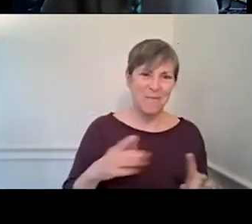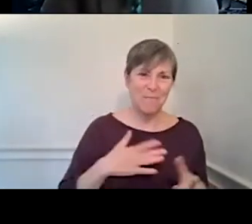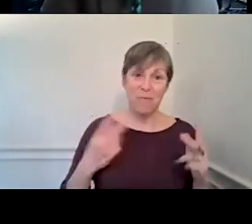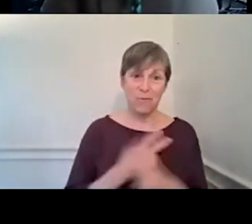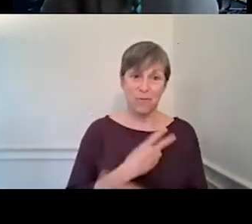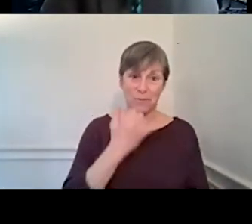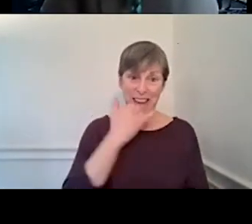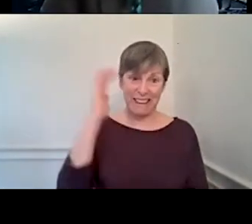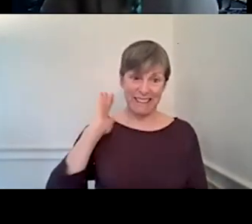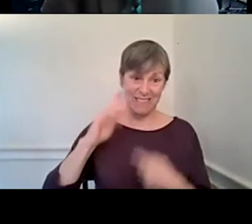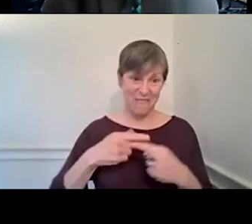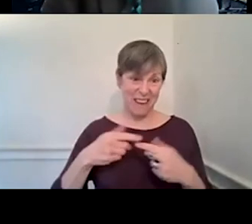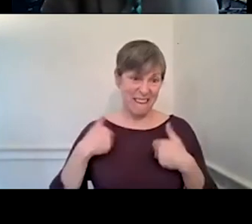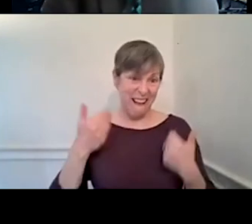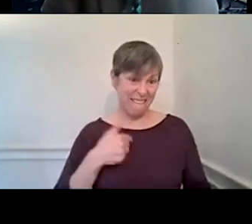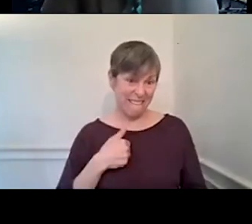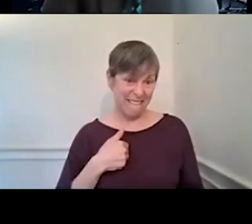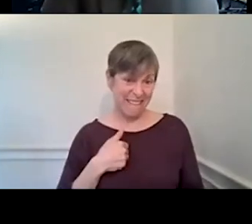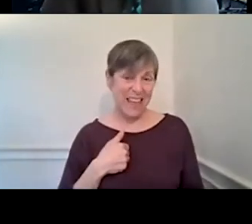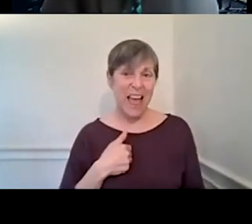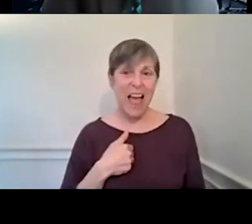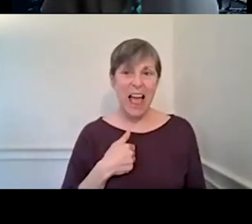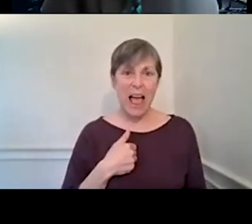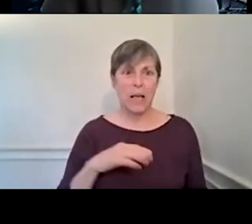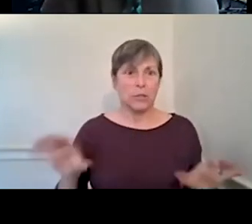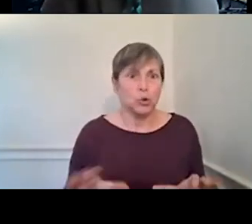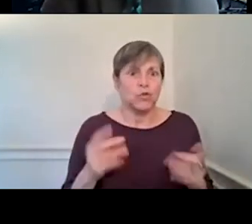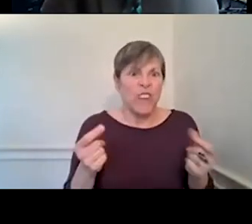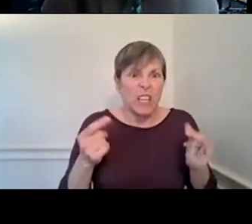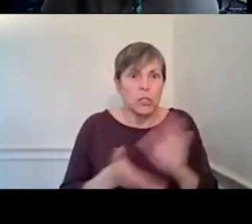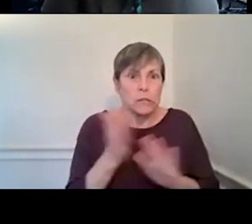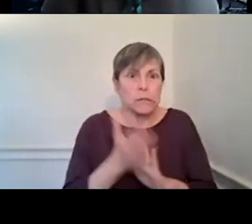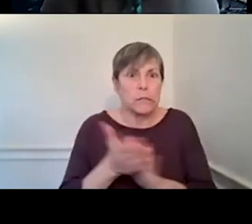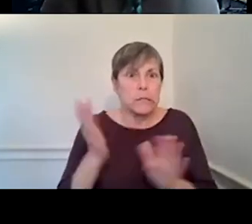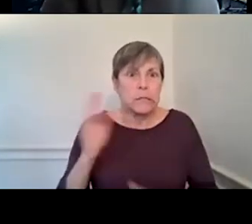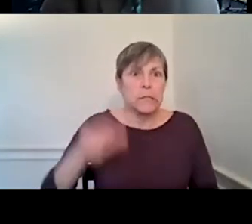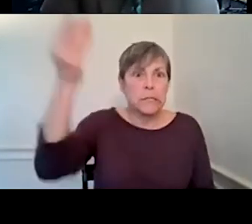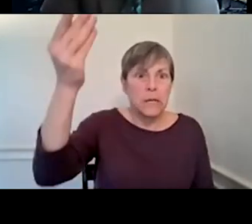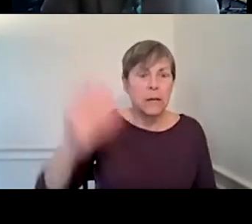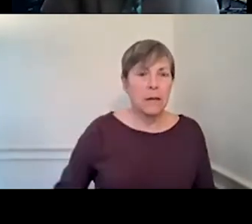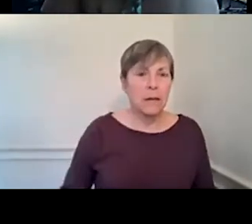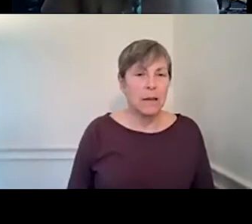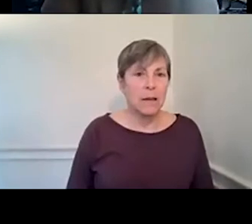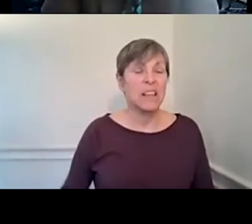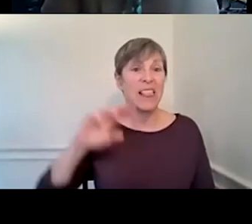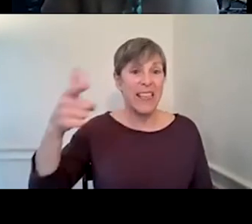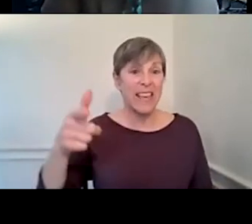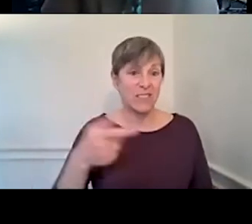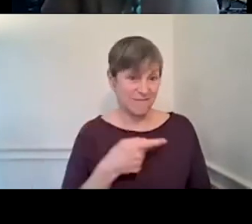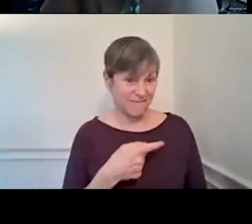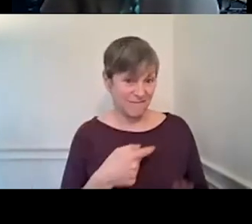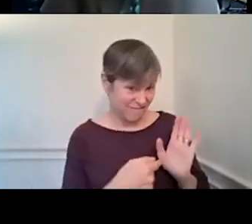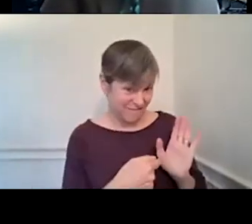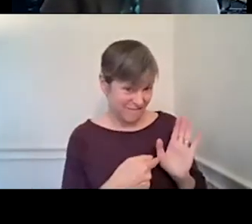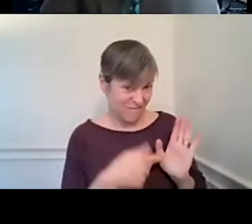mistake early on in my career. I would do this thing that I thought I was supposed to do and turn it in. And then you hear, what about this?